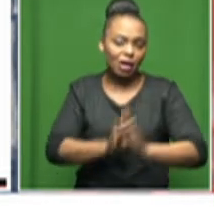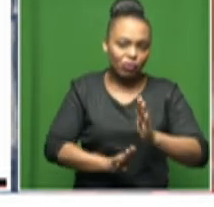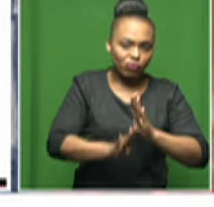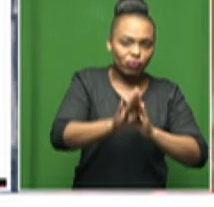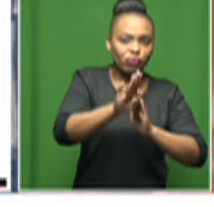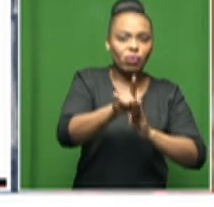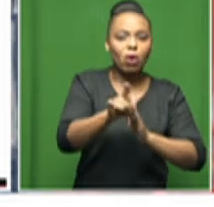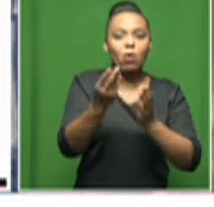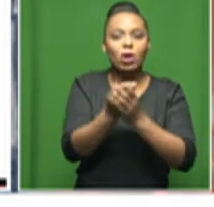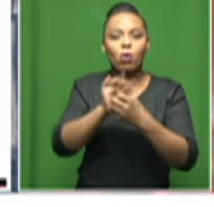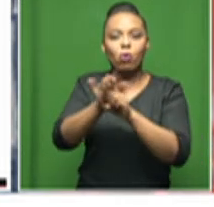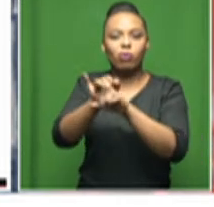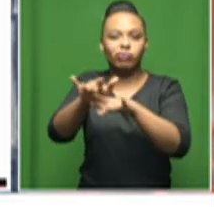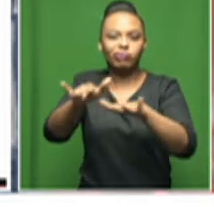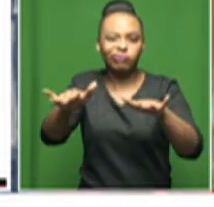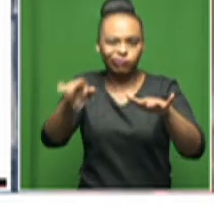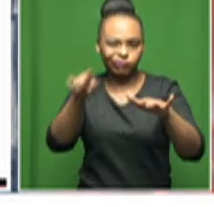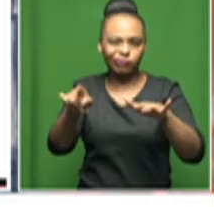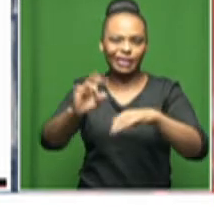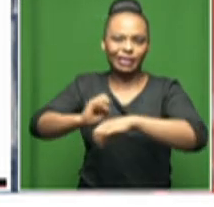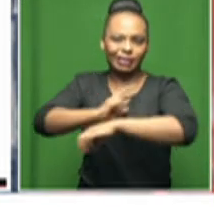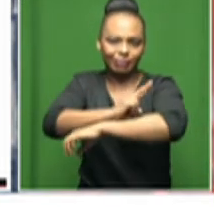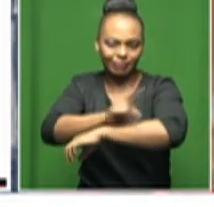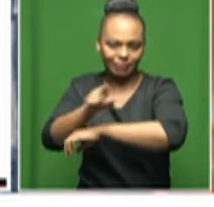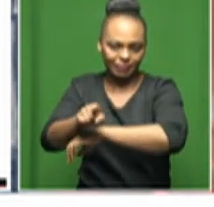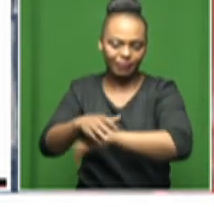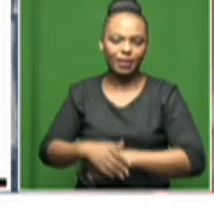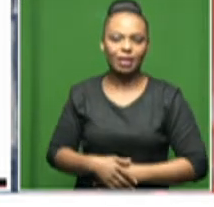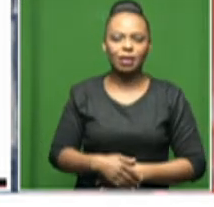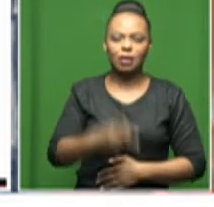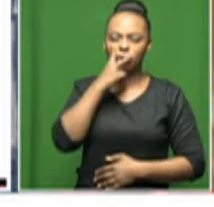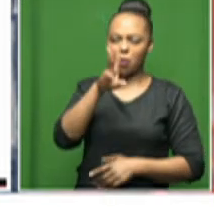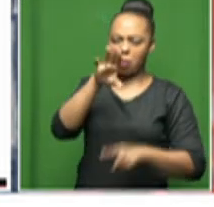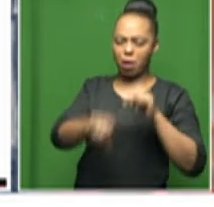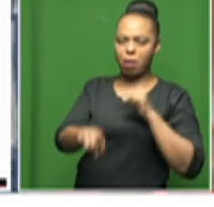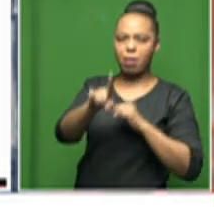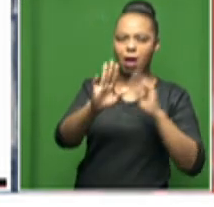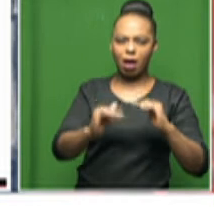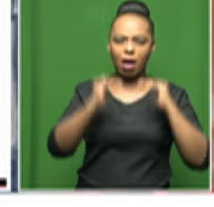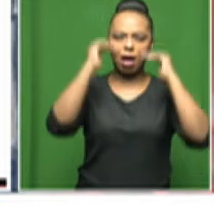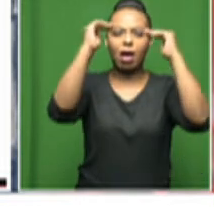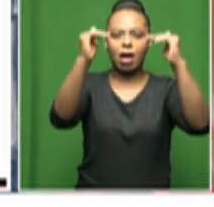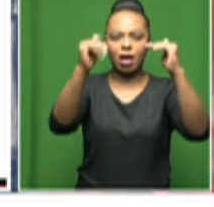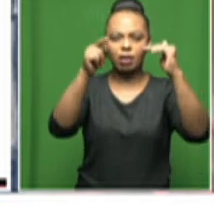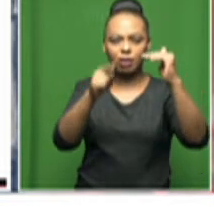of the COVID-19 vaccine disease. So we saw high vaccine